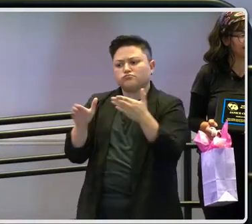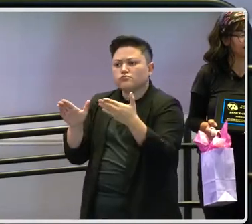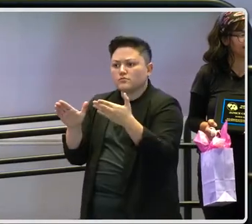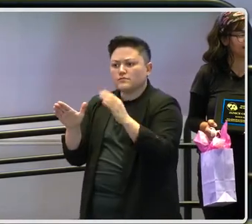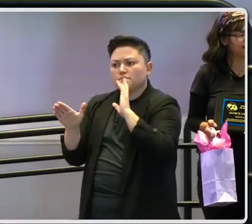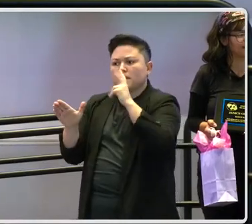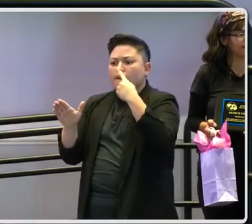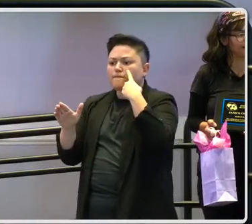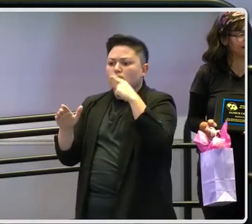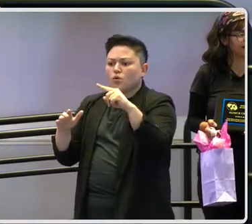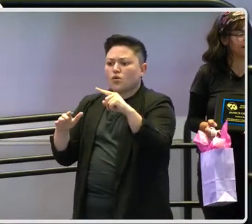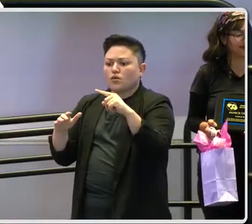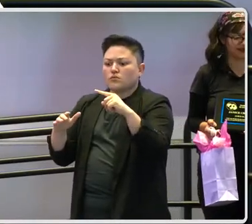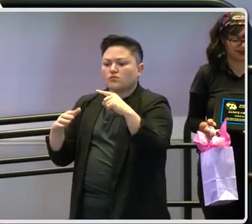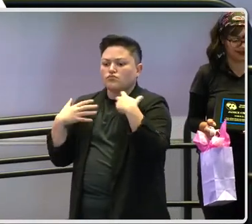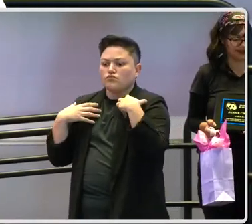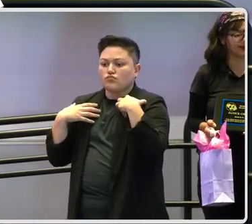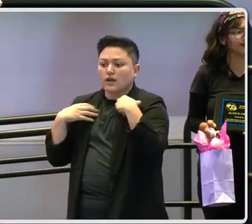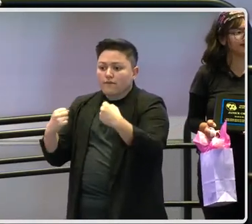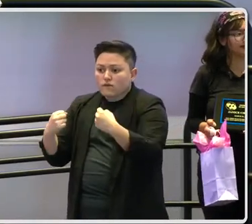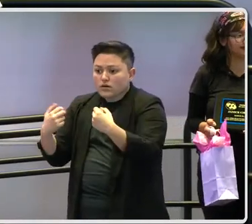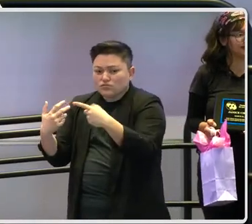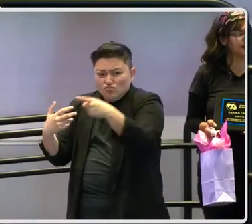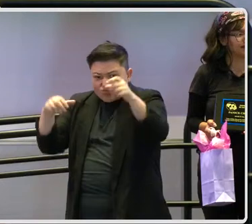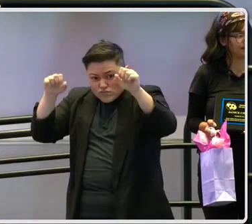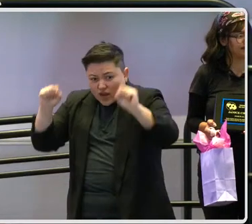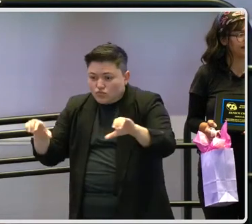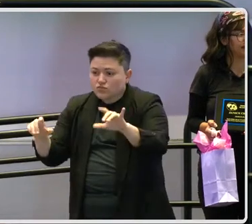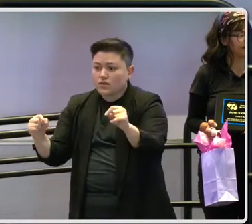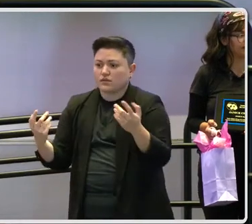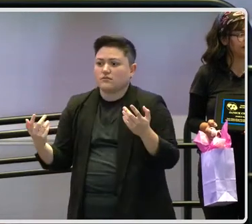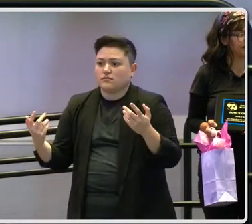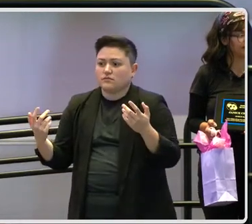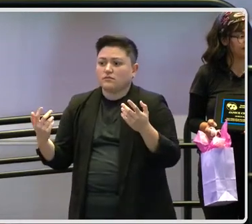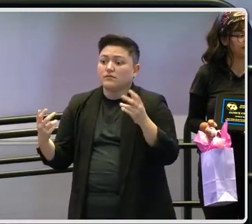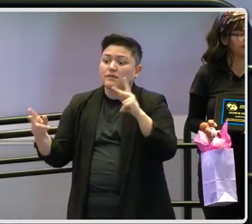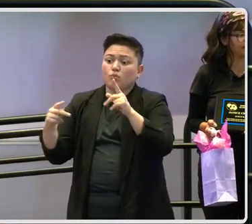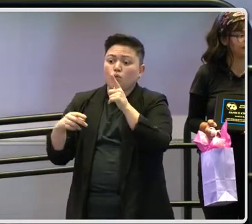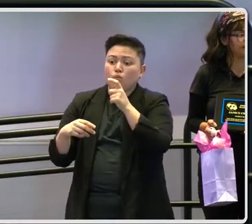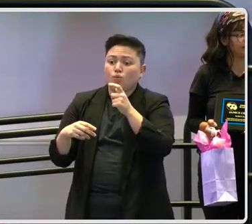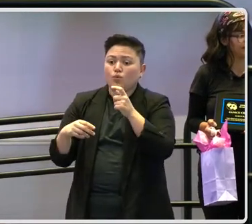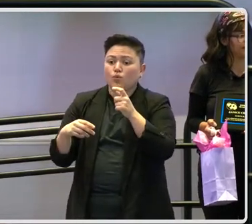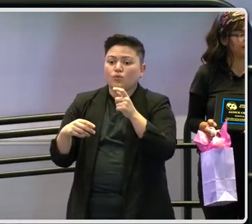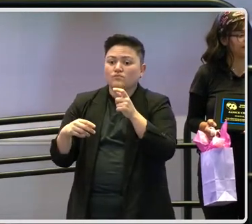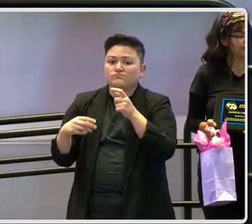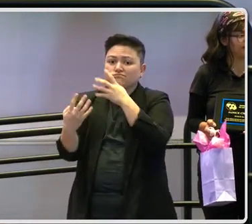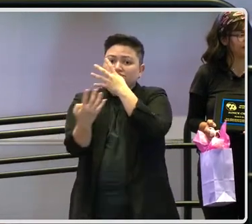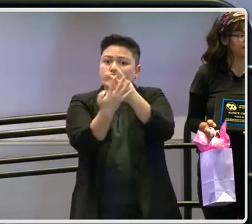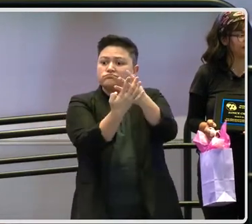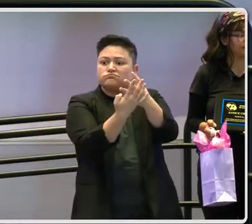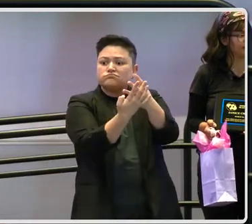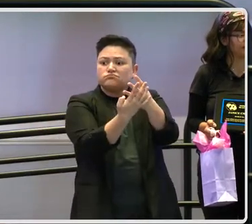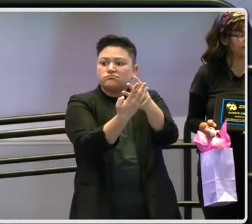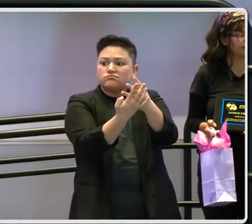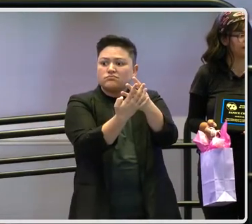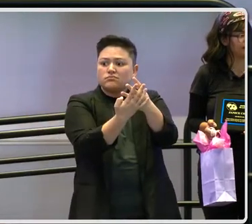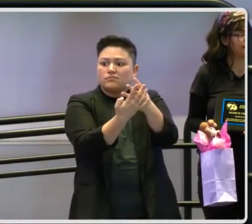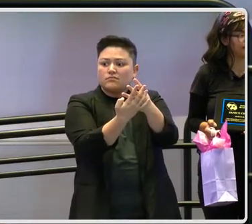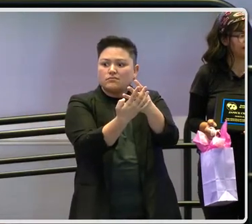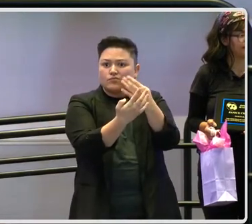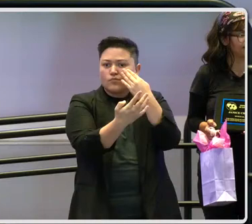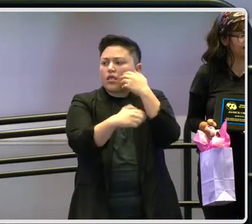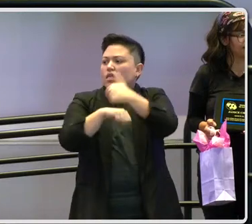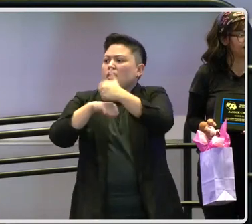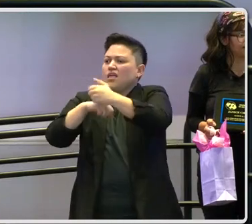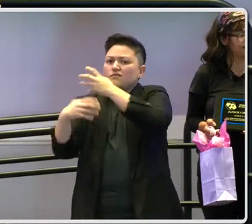for recovery. You can do this. Victims impacted by the criminal justice system. You know, we